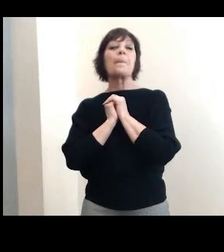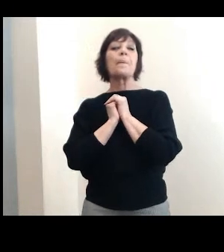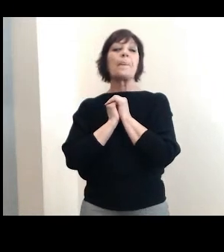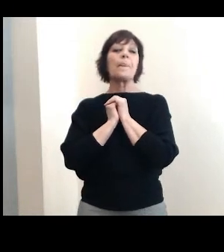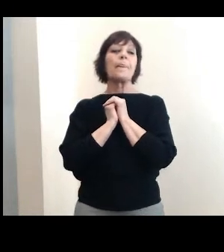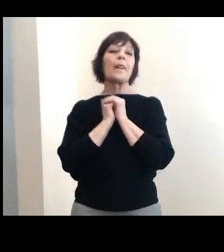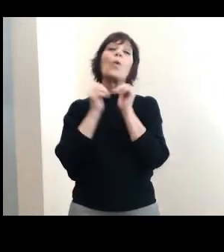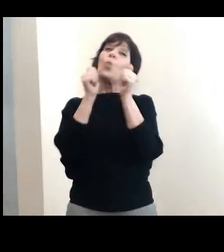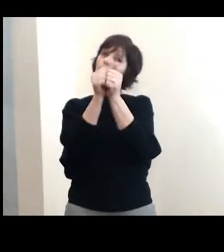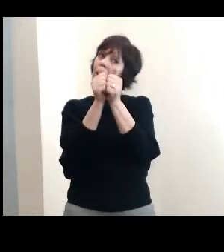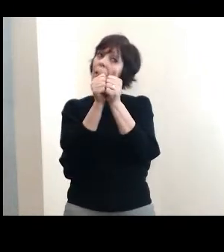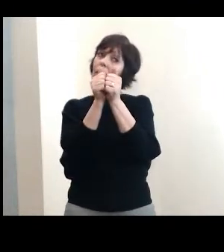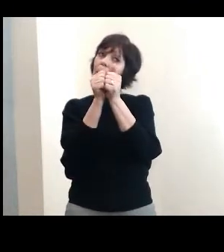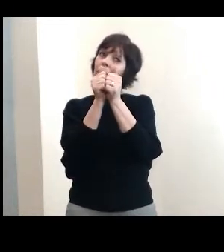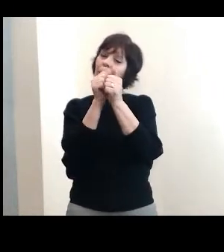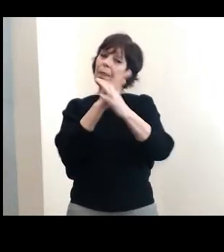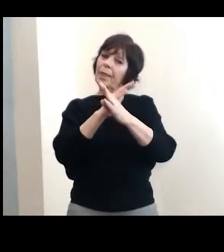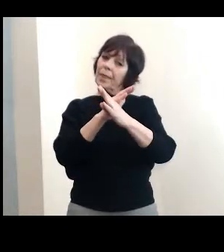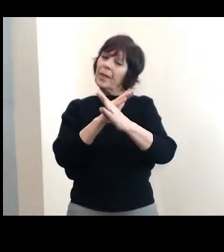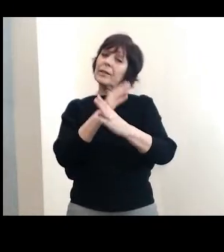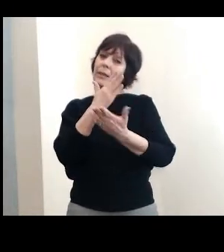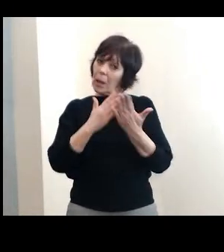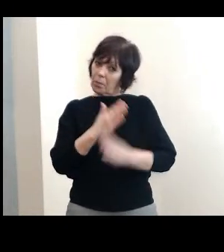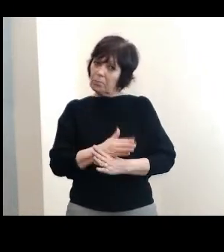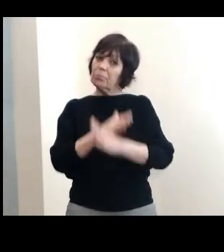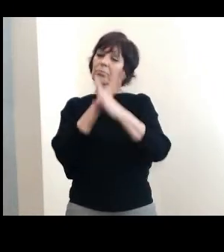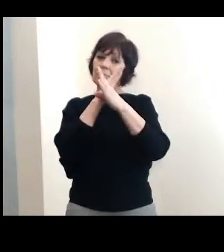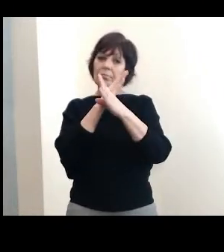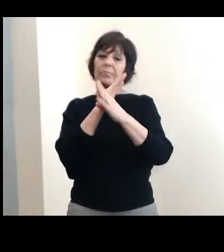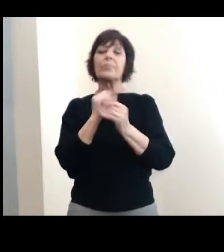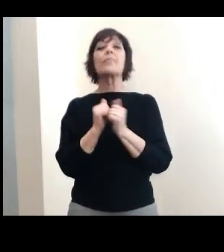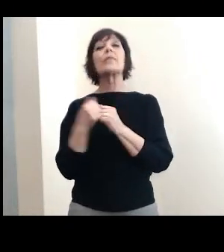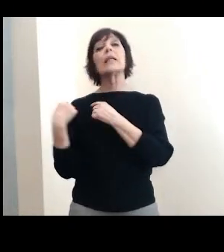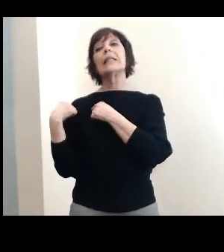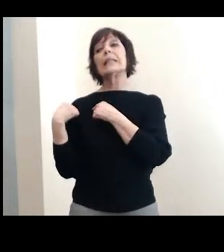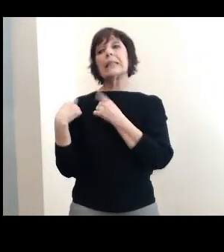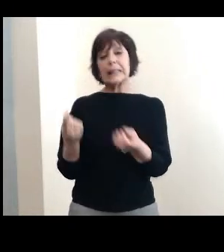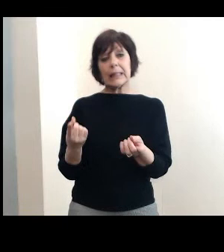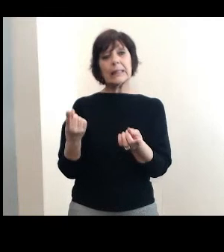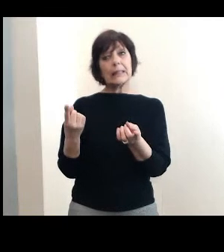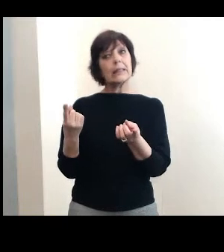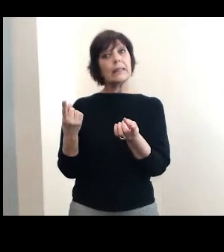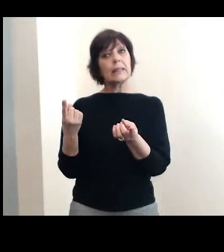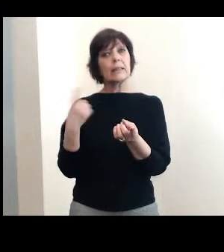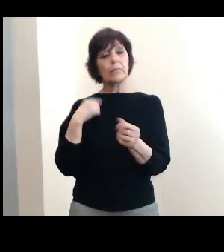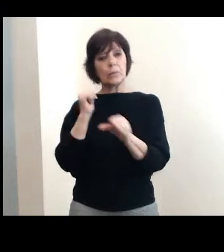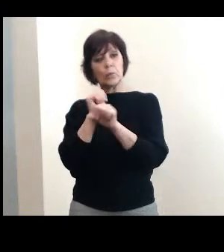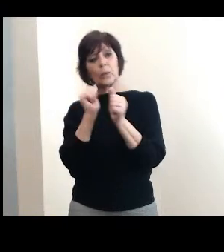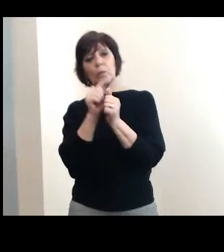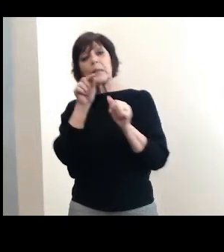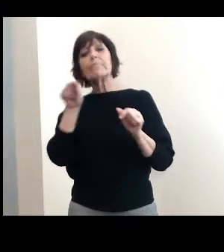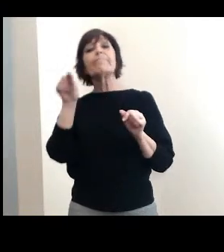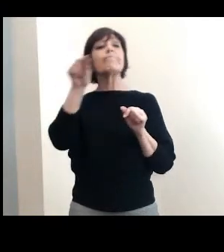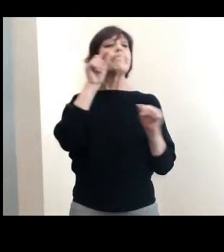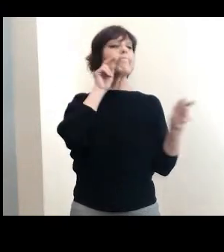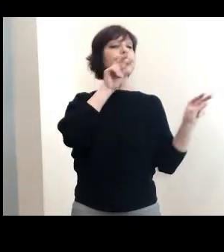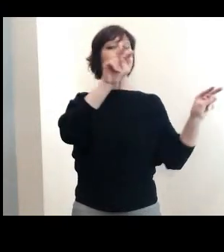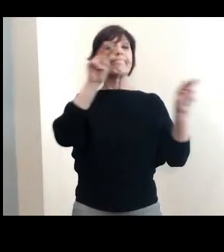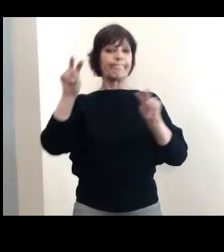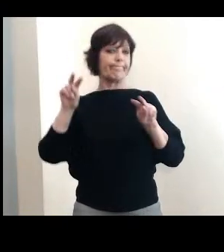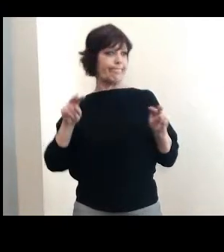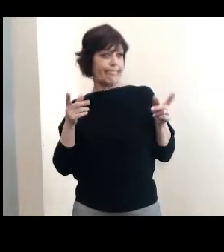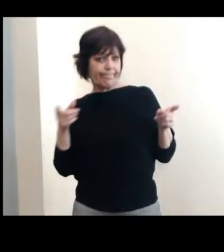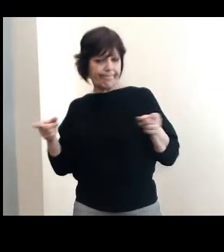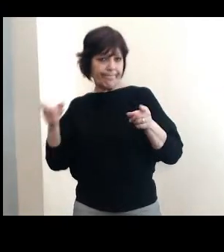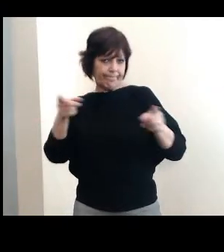with certain preventive limitations. So since we've started working with the teams to track the data